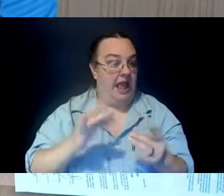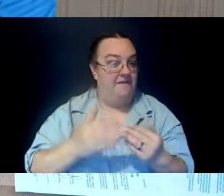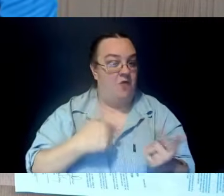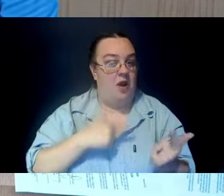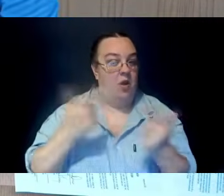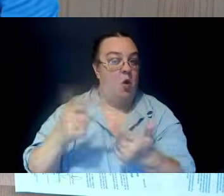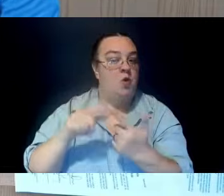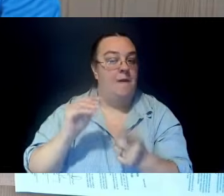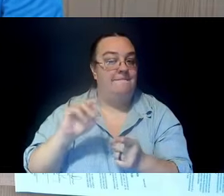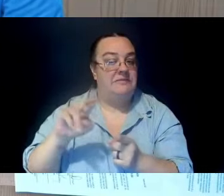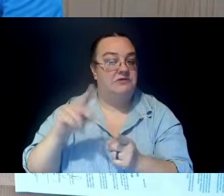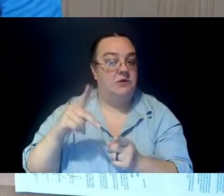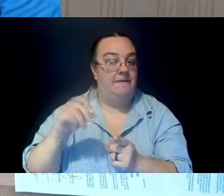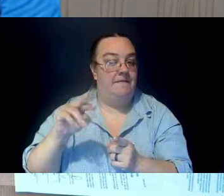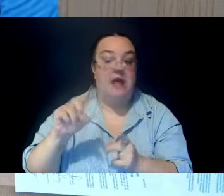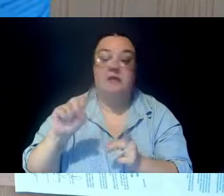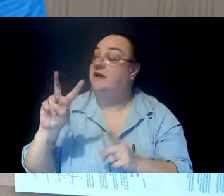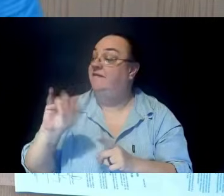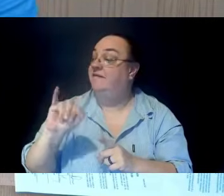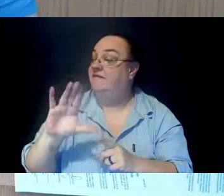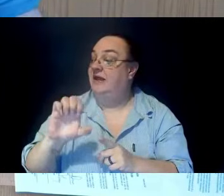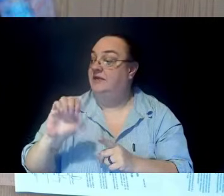Pounds? Vice Mayor.